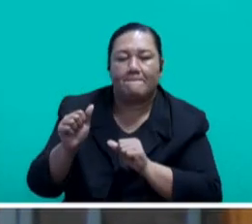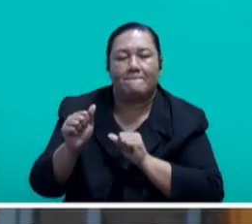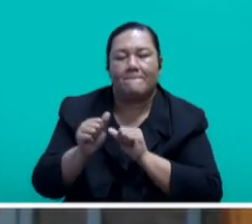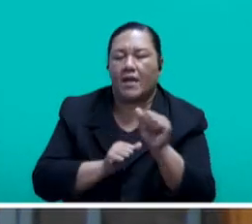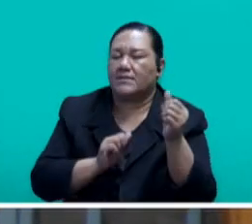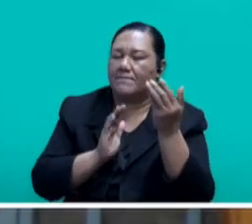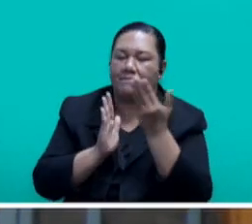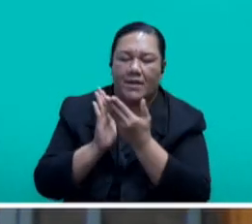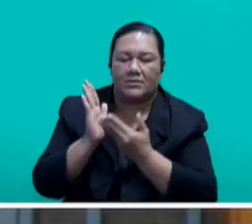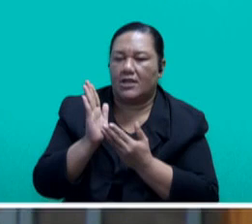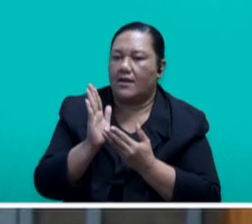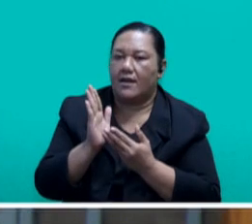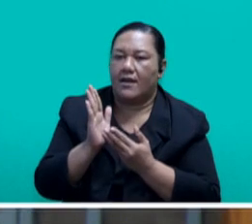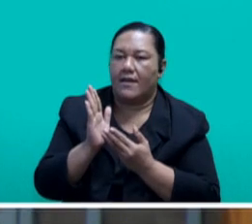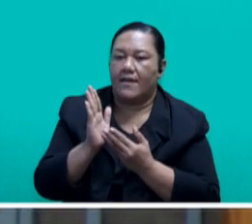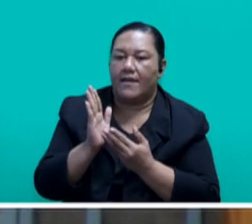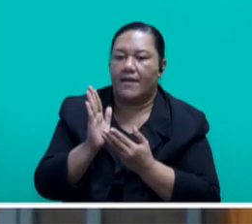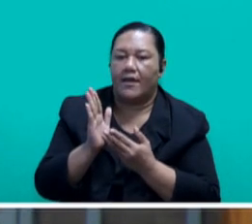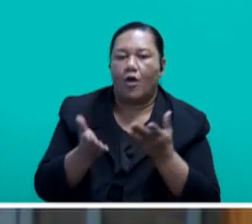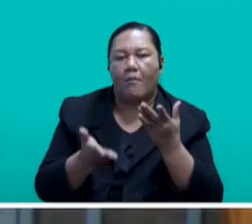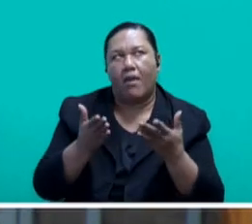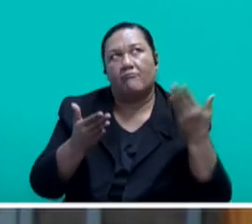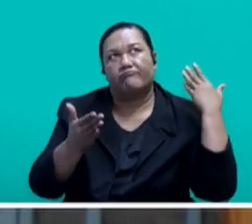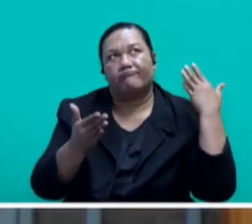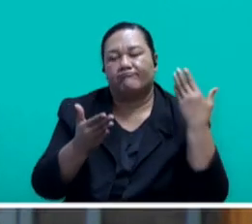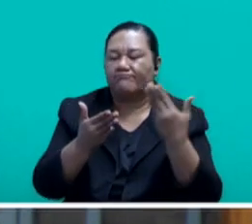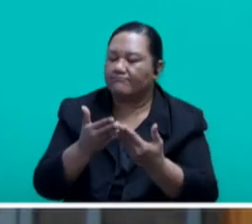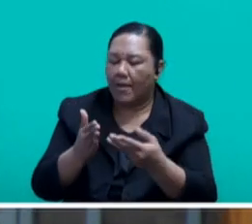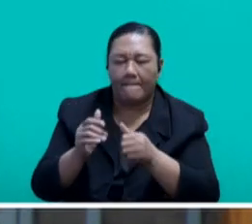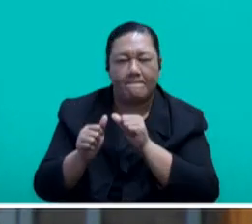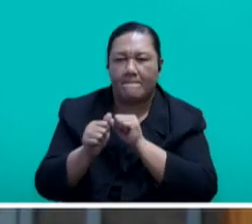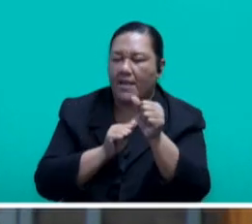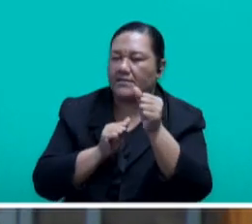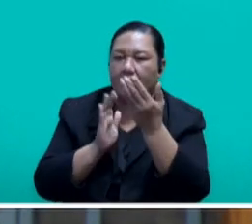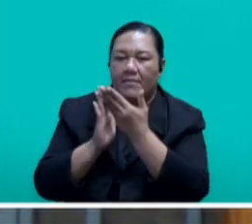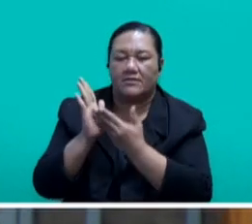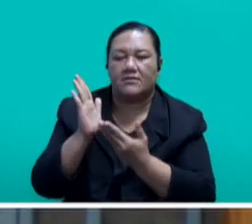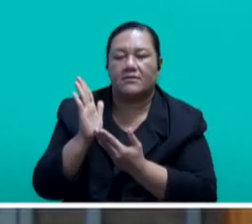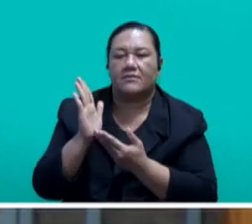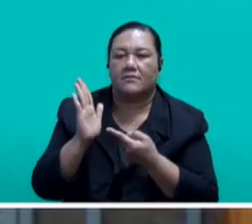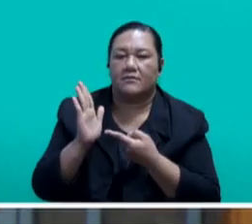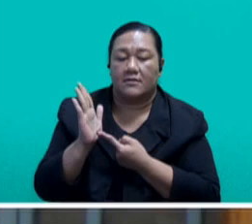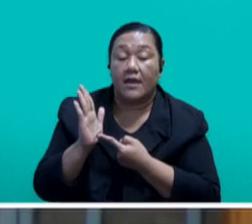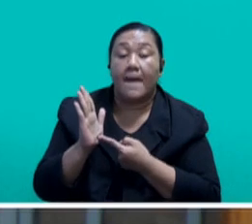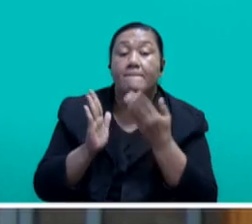This is the budget for now and the foundation for the future. A budget for a new